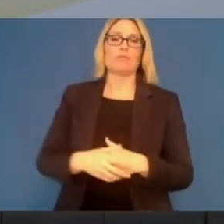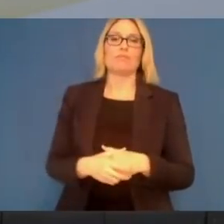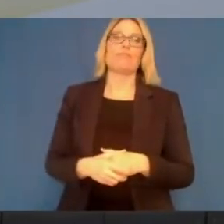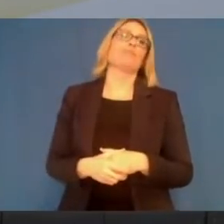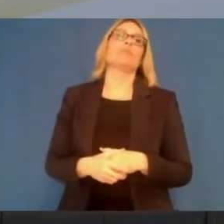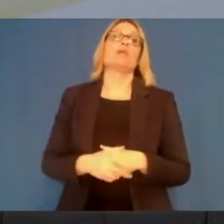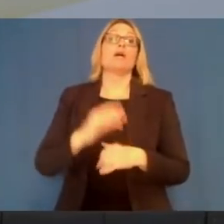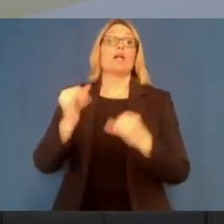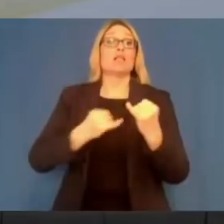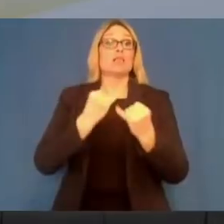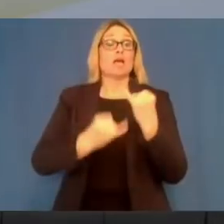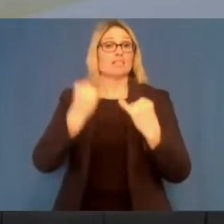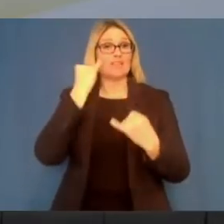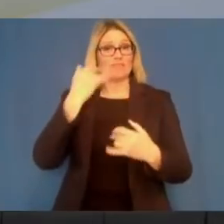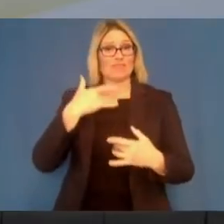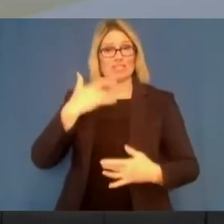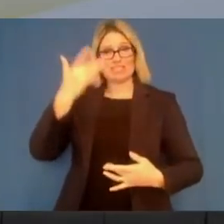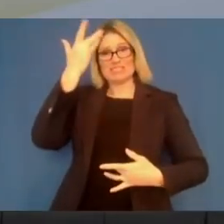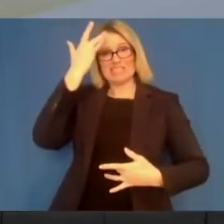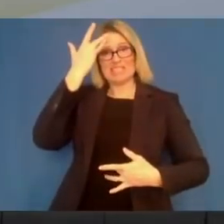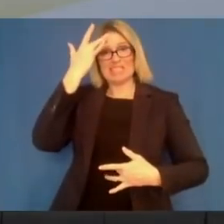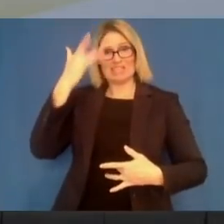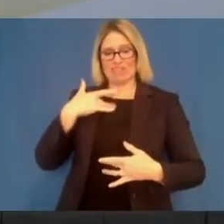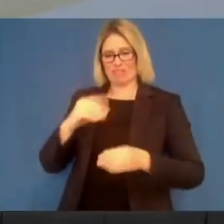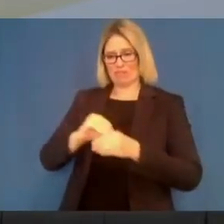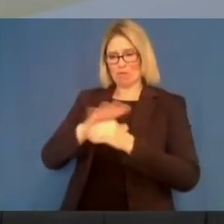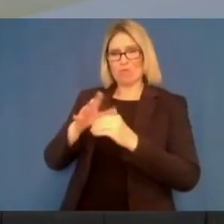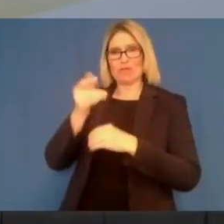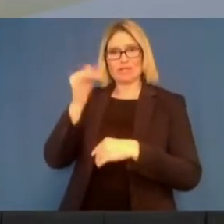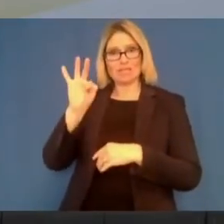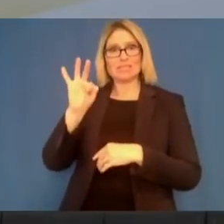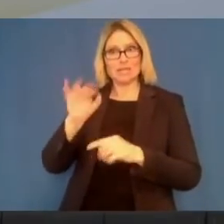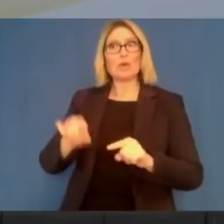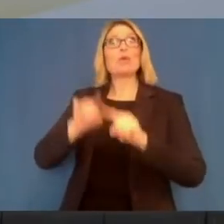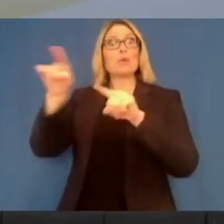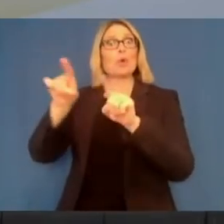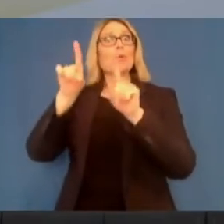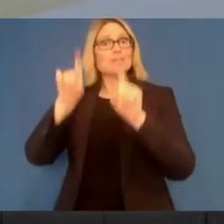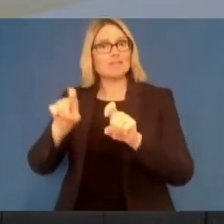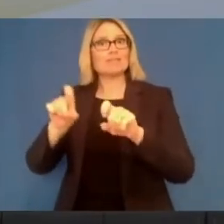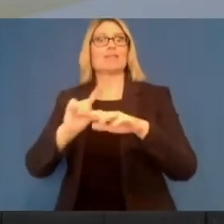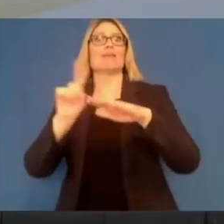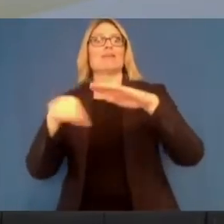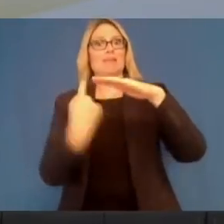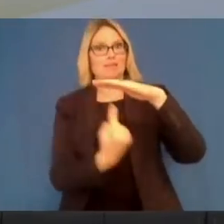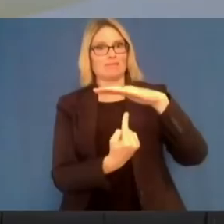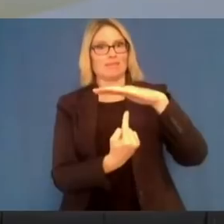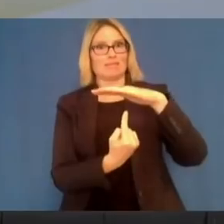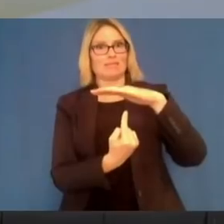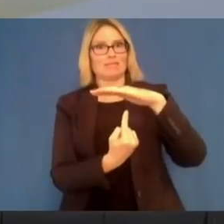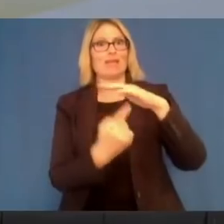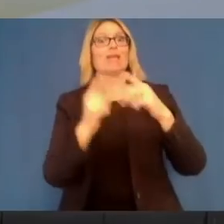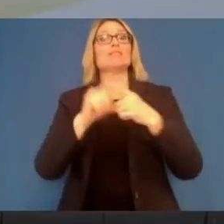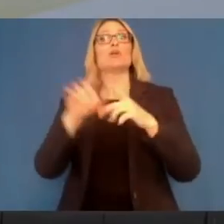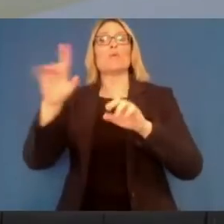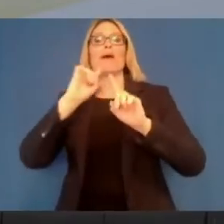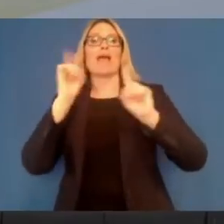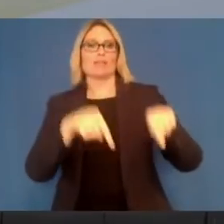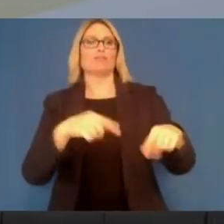Lastly, if you have any symptoms of COVID-19, please arrange to be tested and isolate until your results come back.